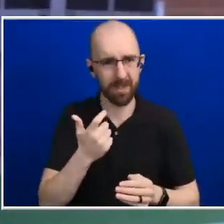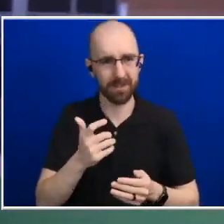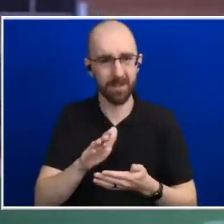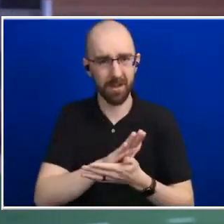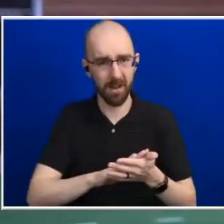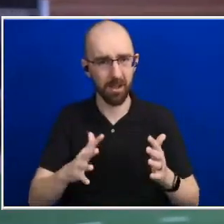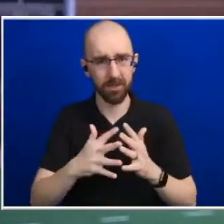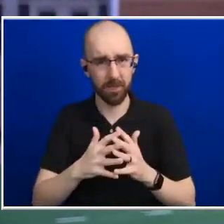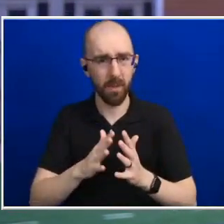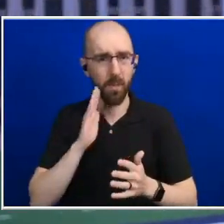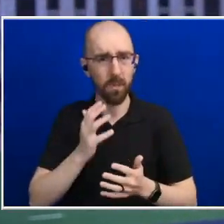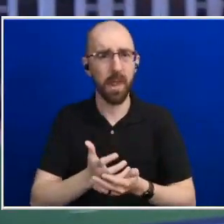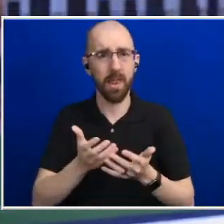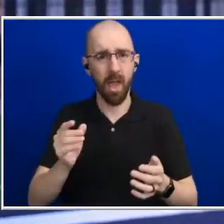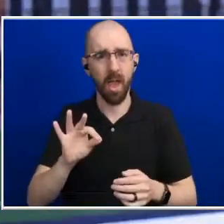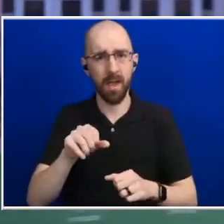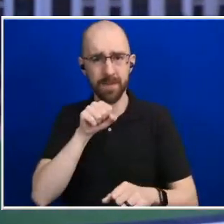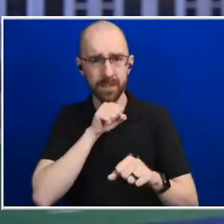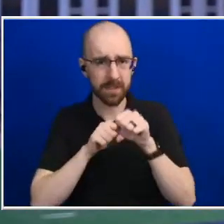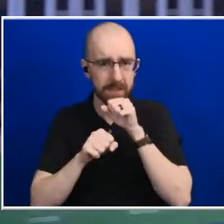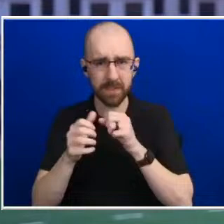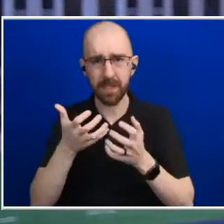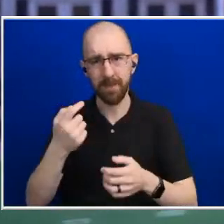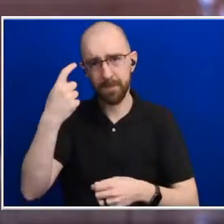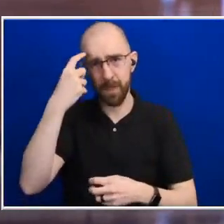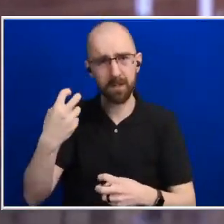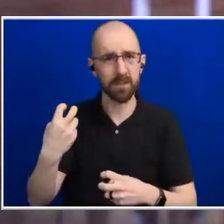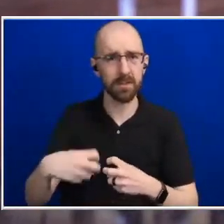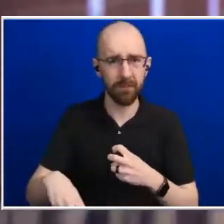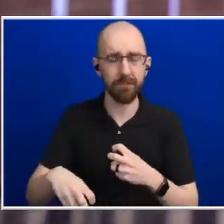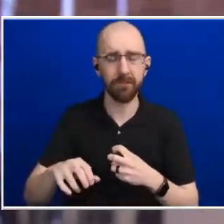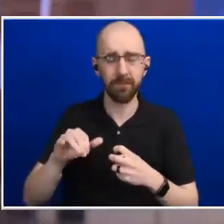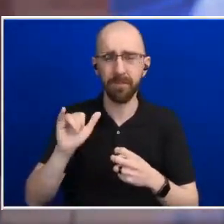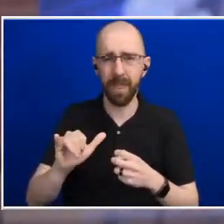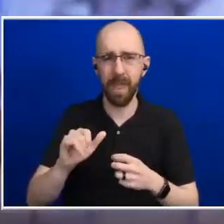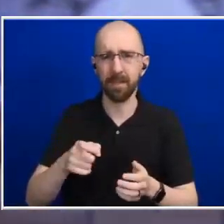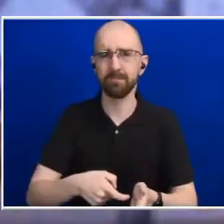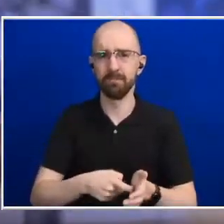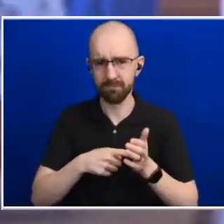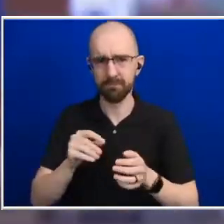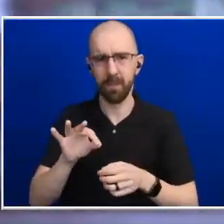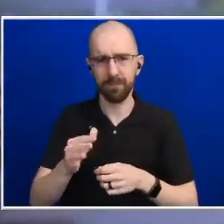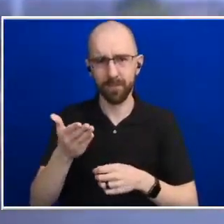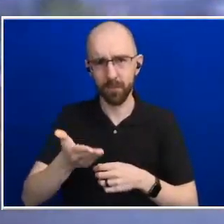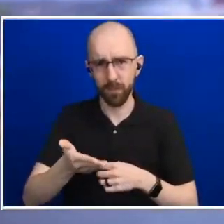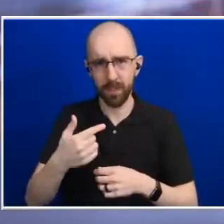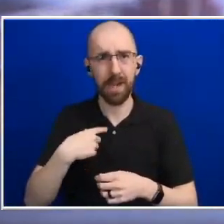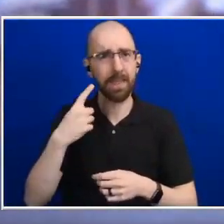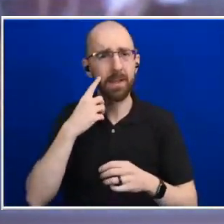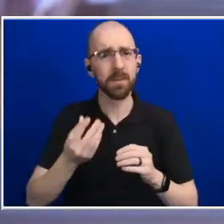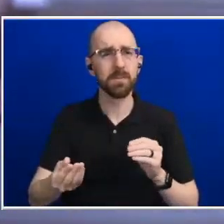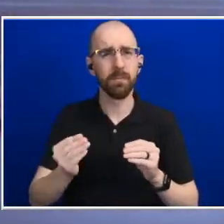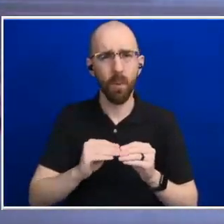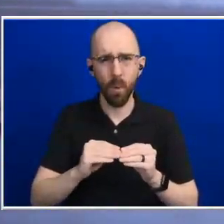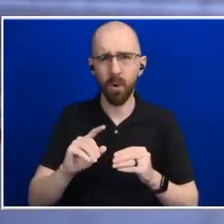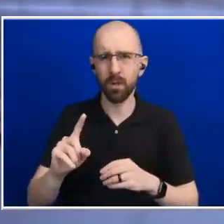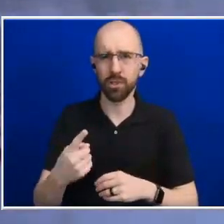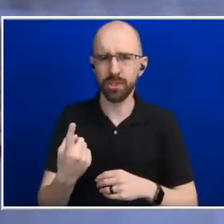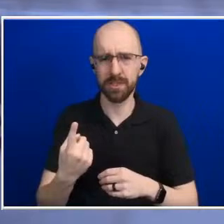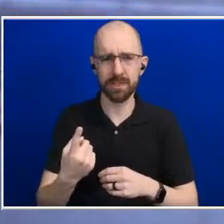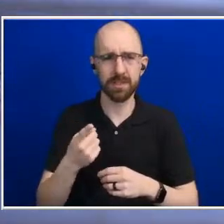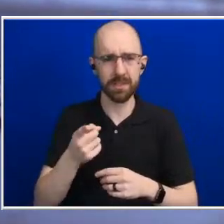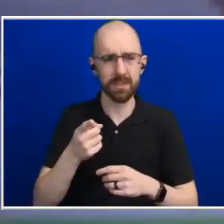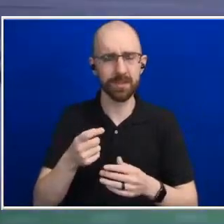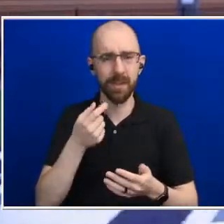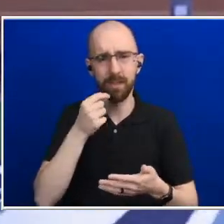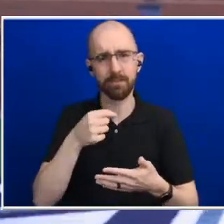a lot of adversity. There's a lot of mental toughness that's required of you. And I think it was more so just he checks that box